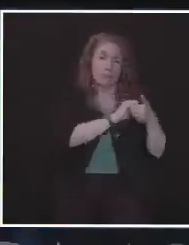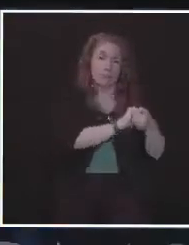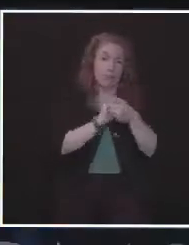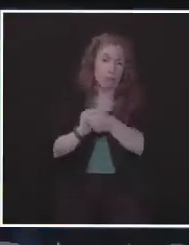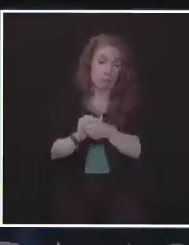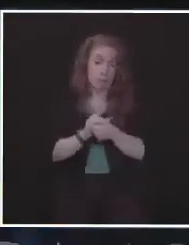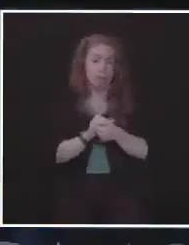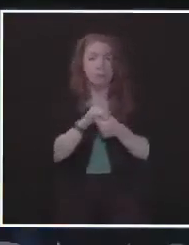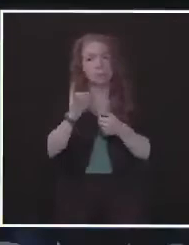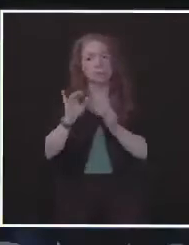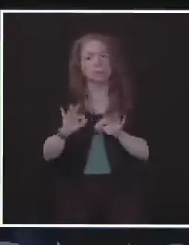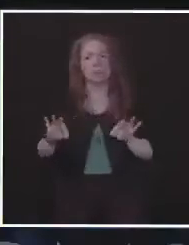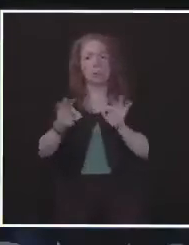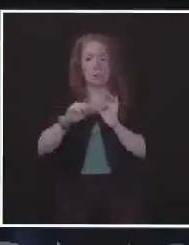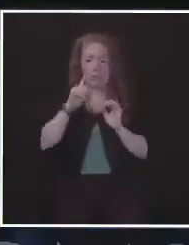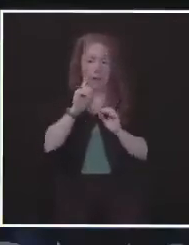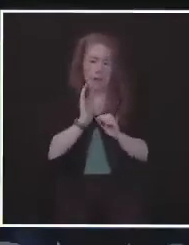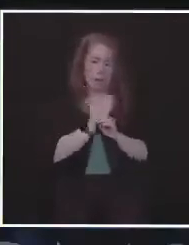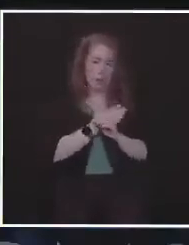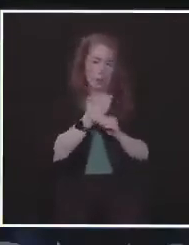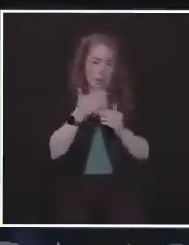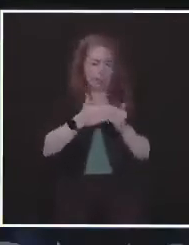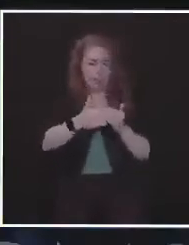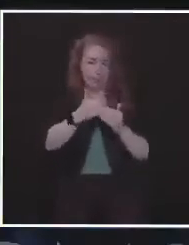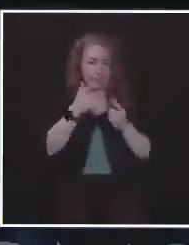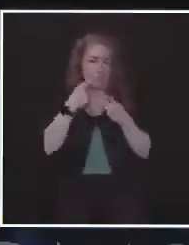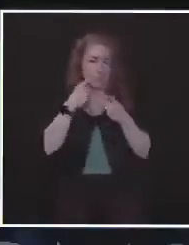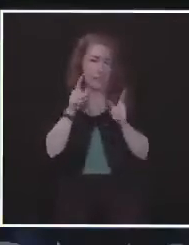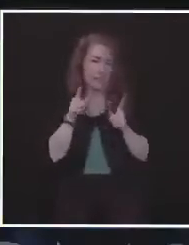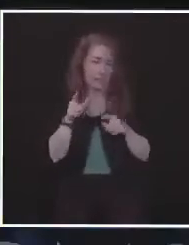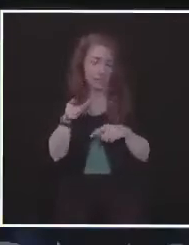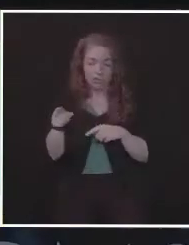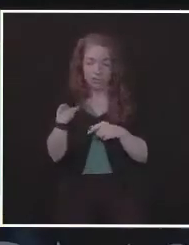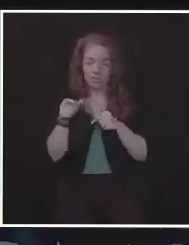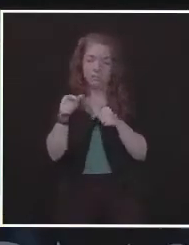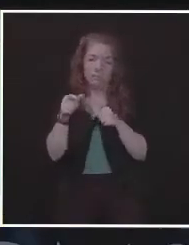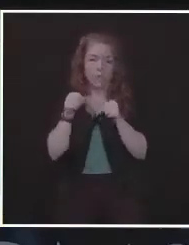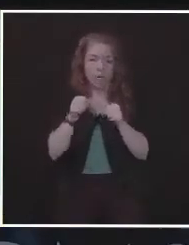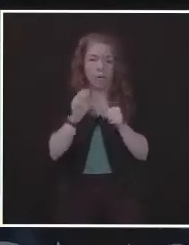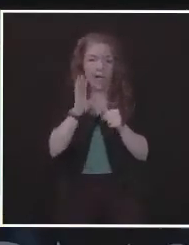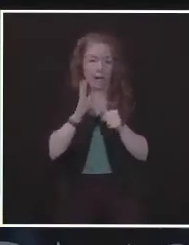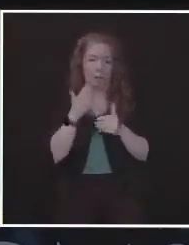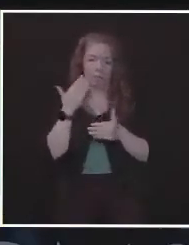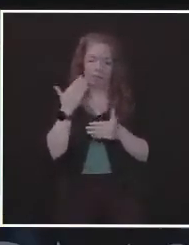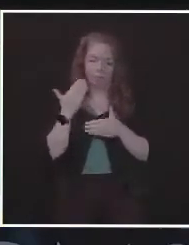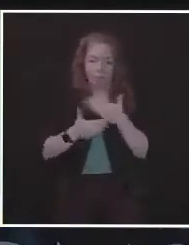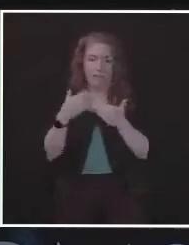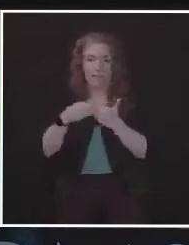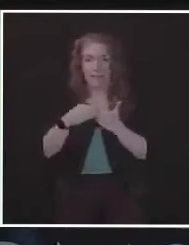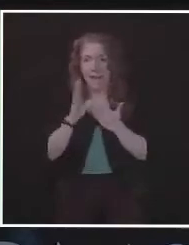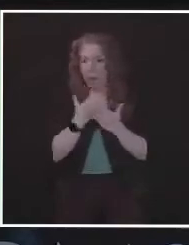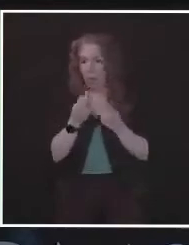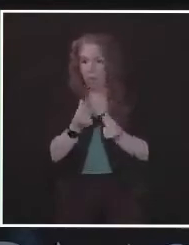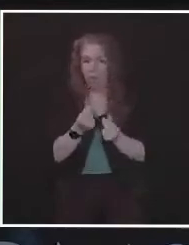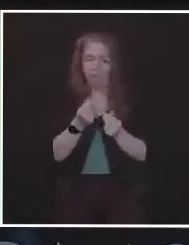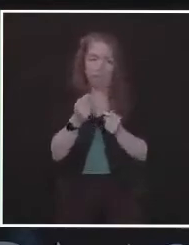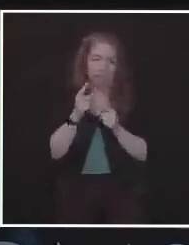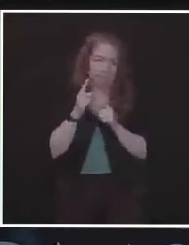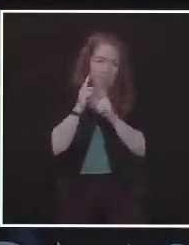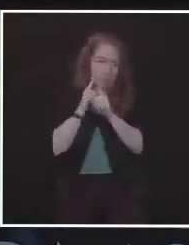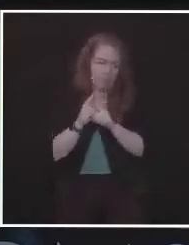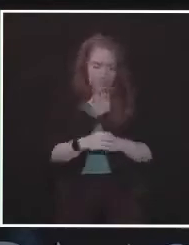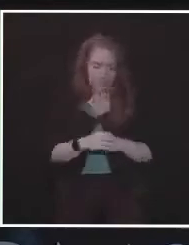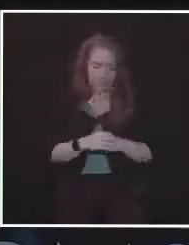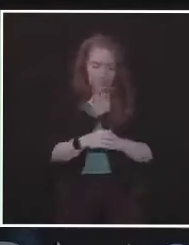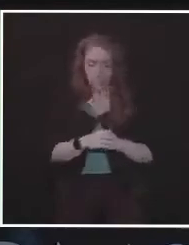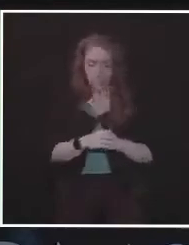success as she continues to lead our high-tempo space operations missions. Now, we're extremely fortunate to have